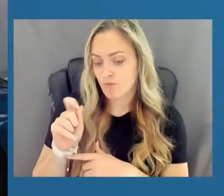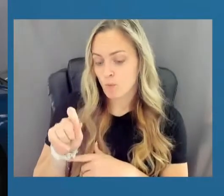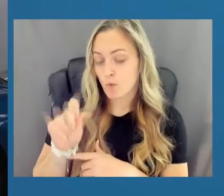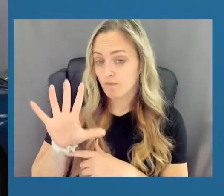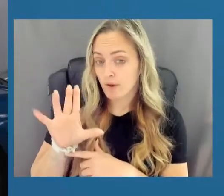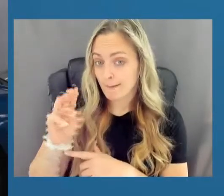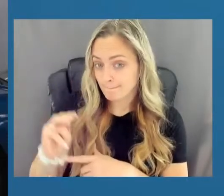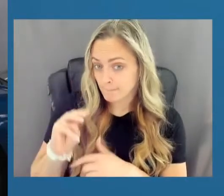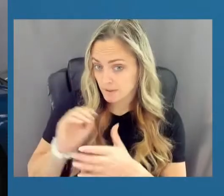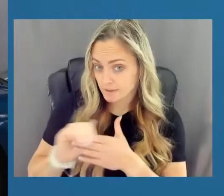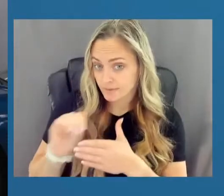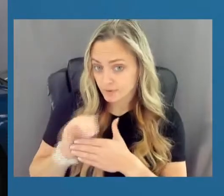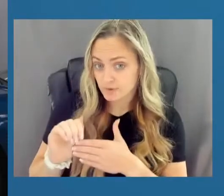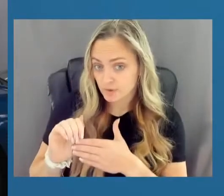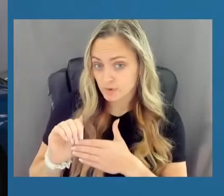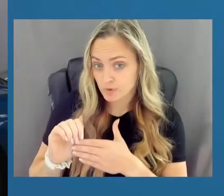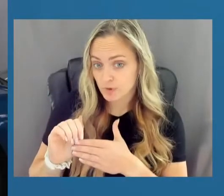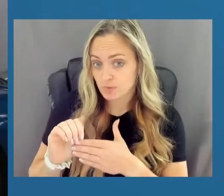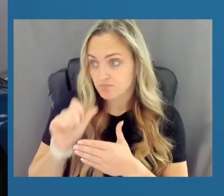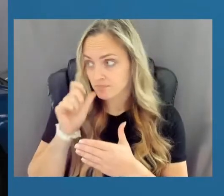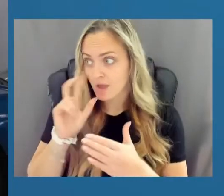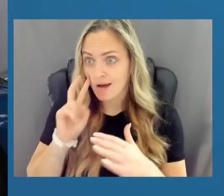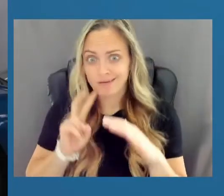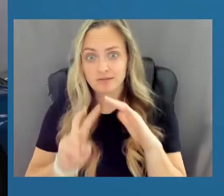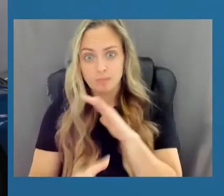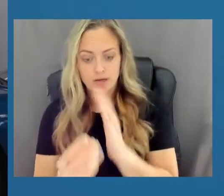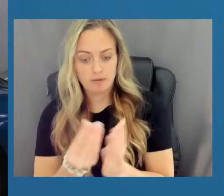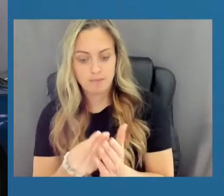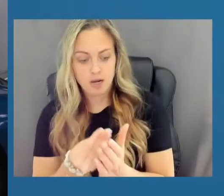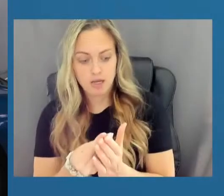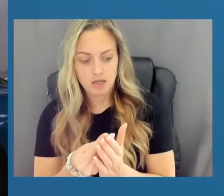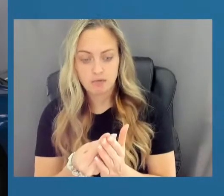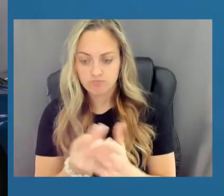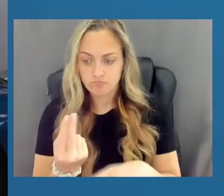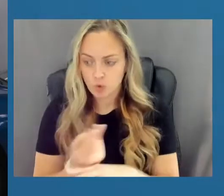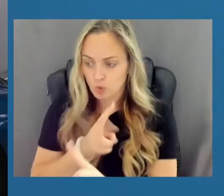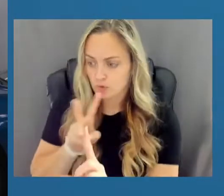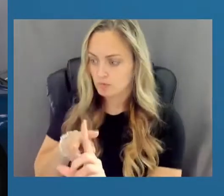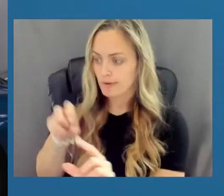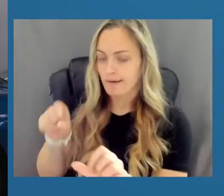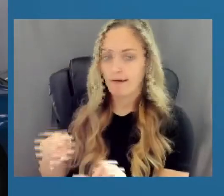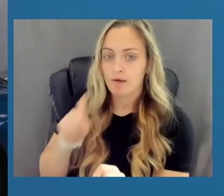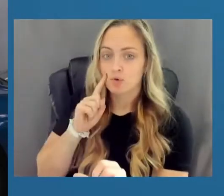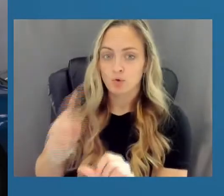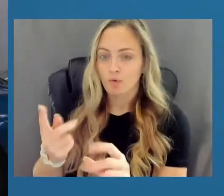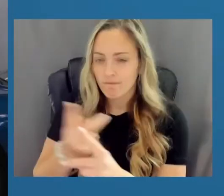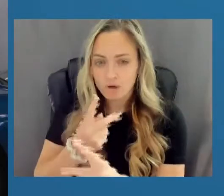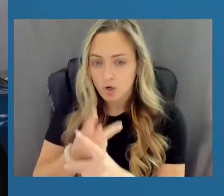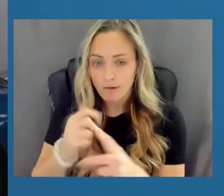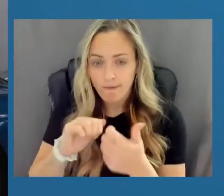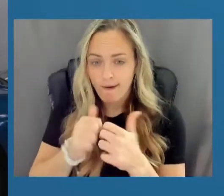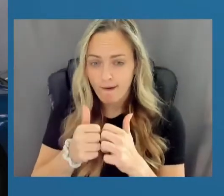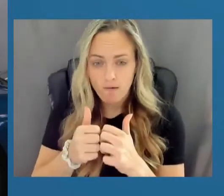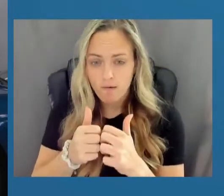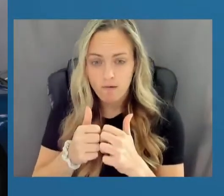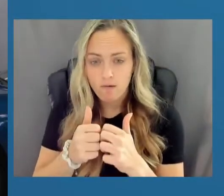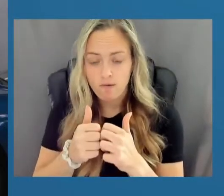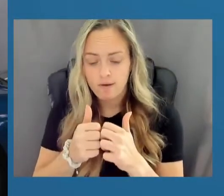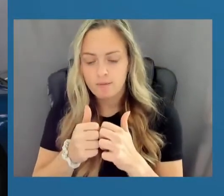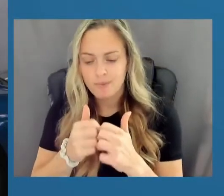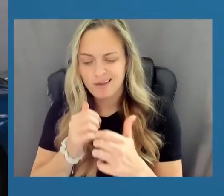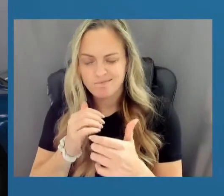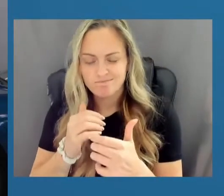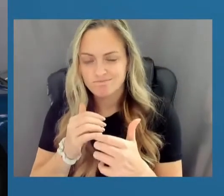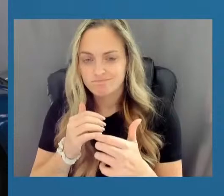million of unanticipated money that they could use to find out how they can be at the forefront